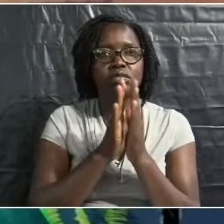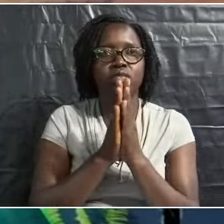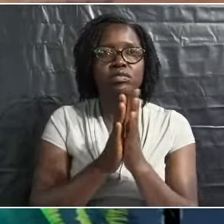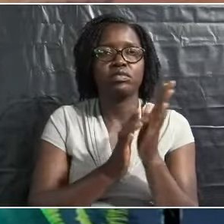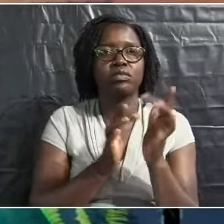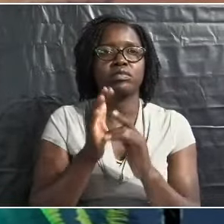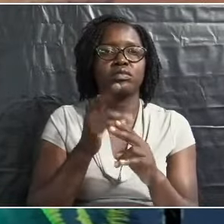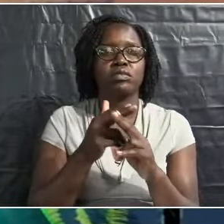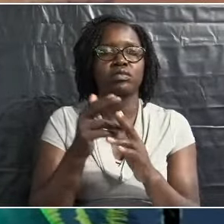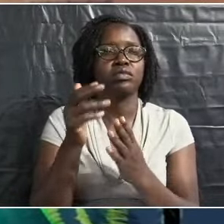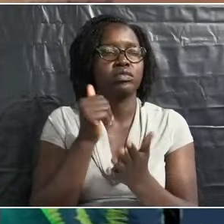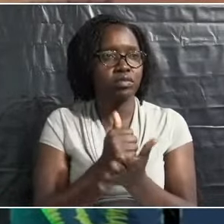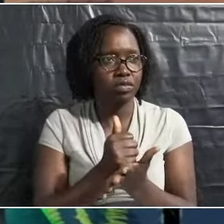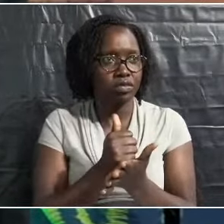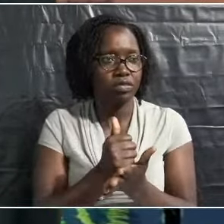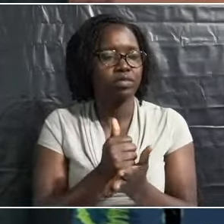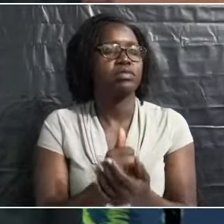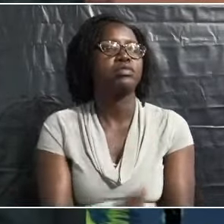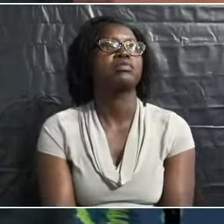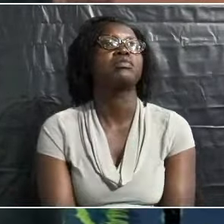in Jesus' name. Amen. Our young people,